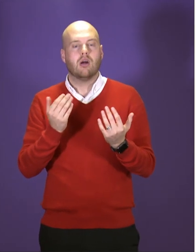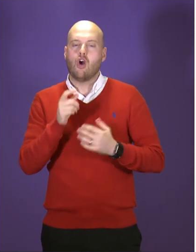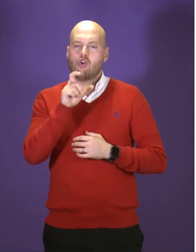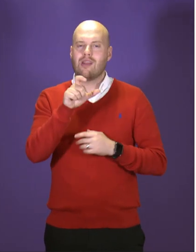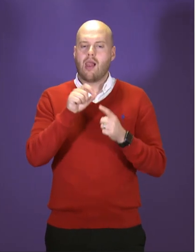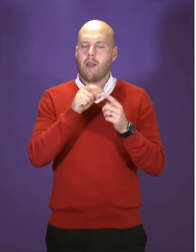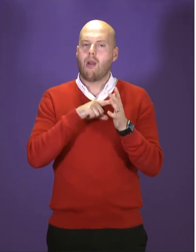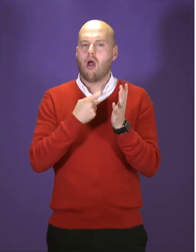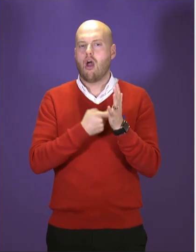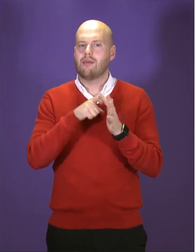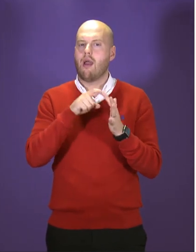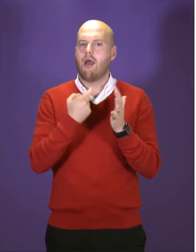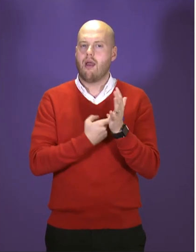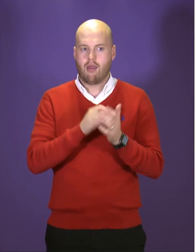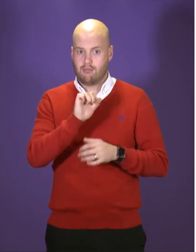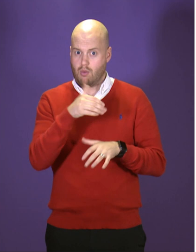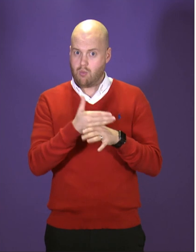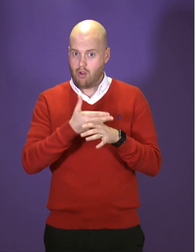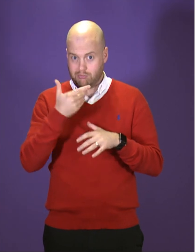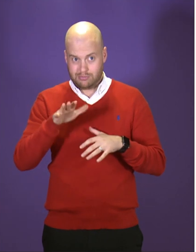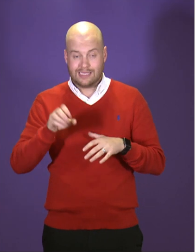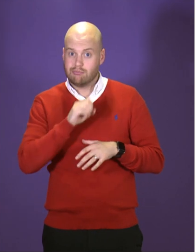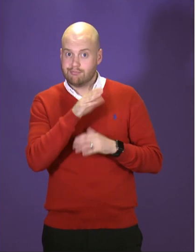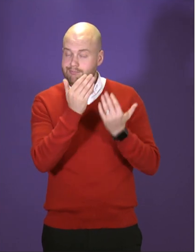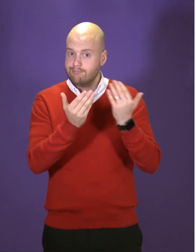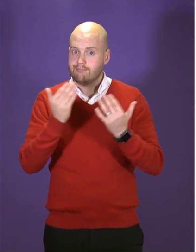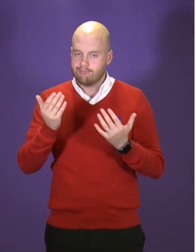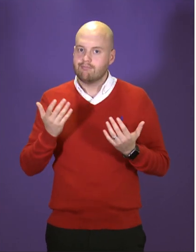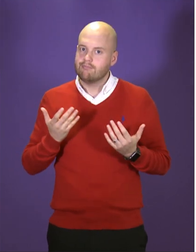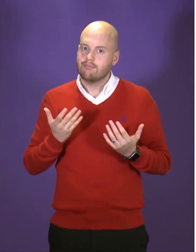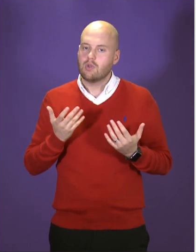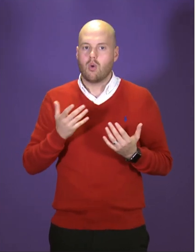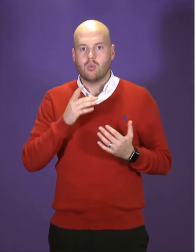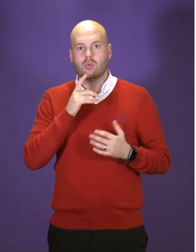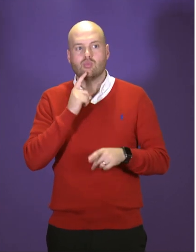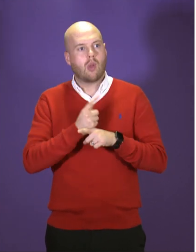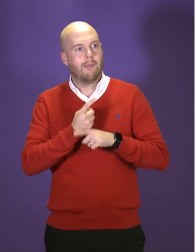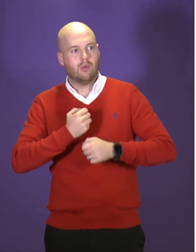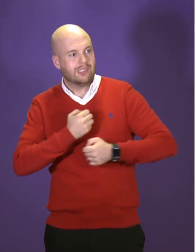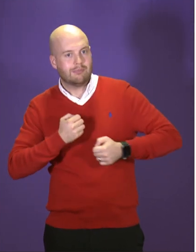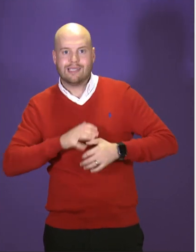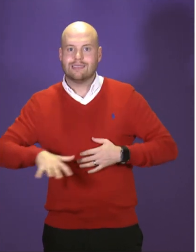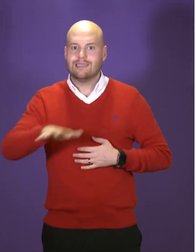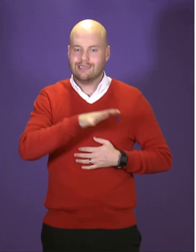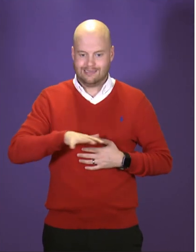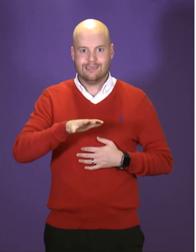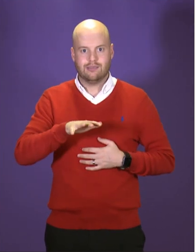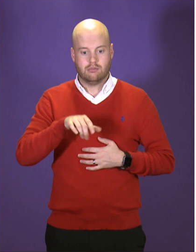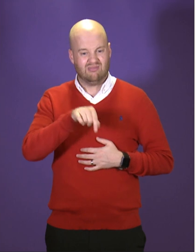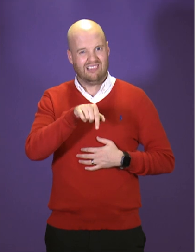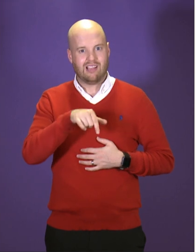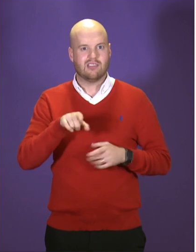speaking absolutely to that point about spaces for production at the heart of our cultural regeneration. In doing